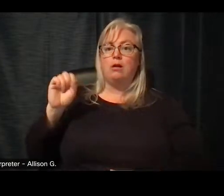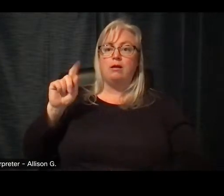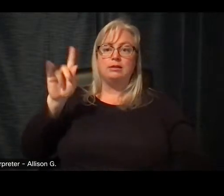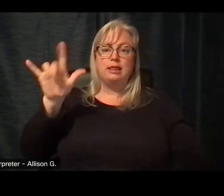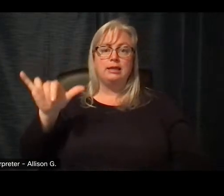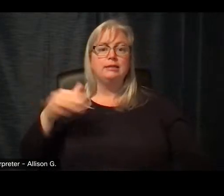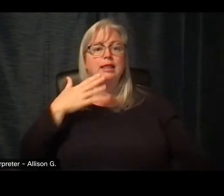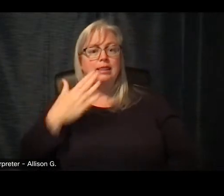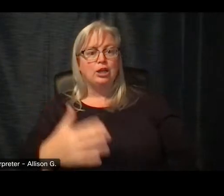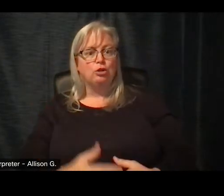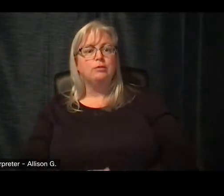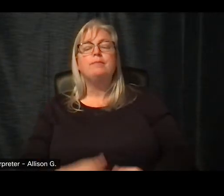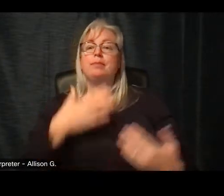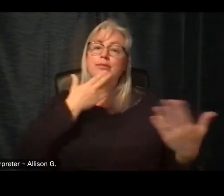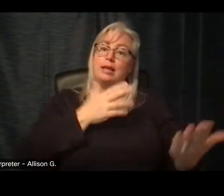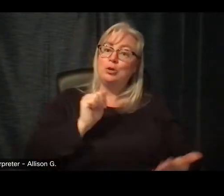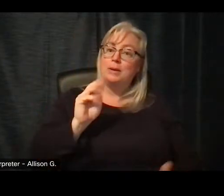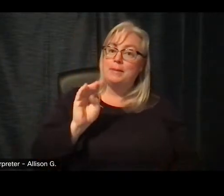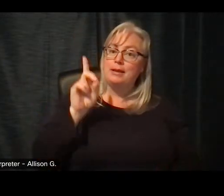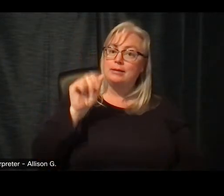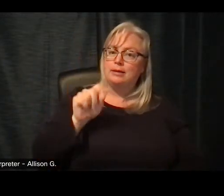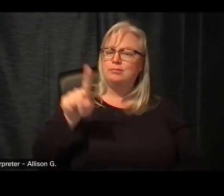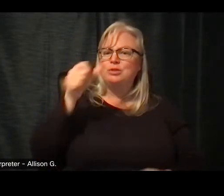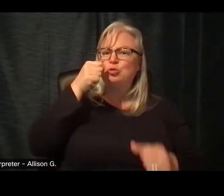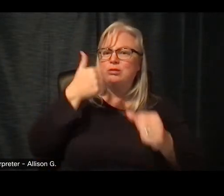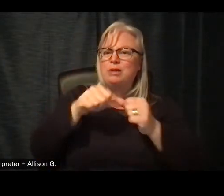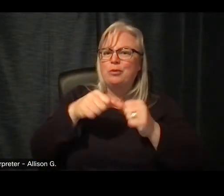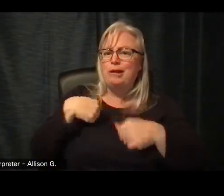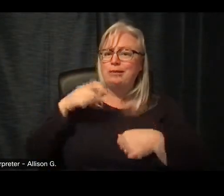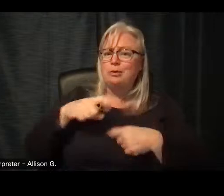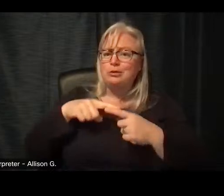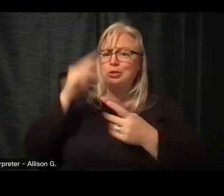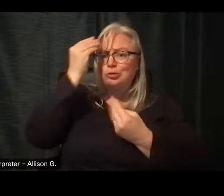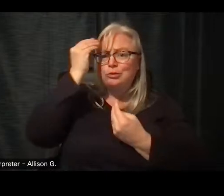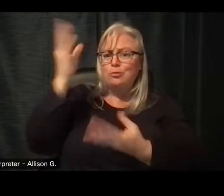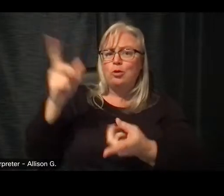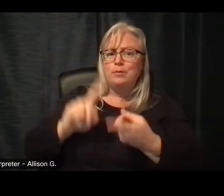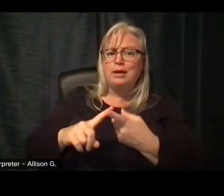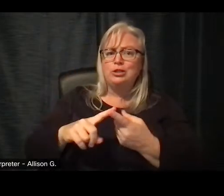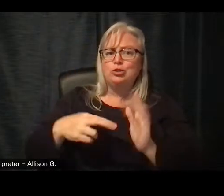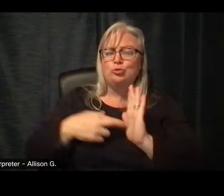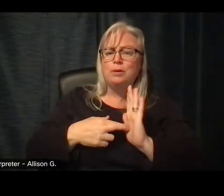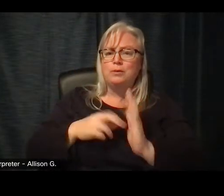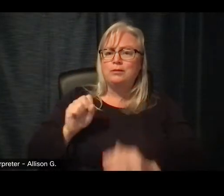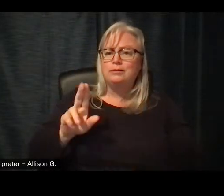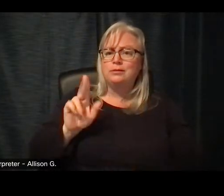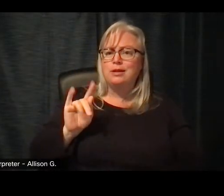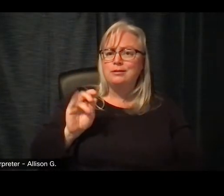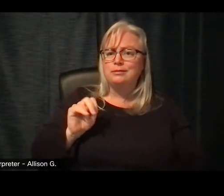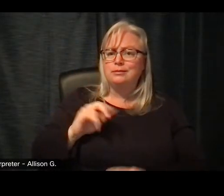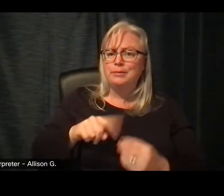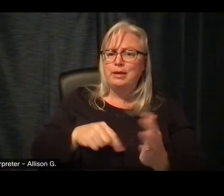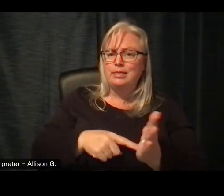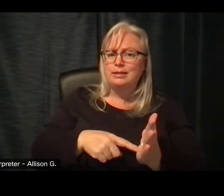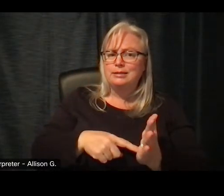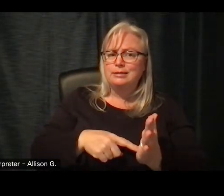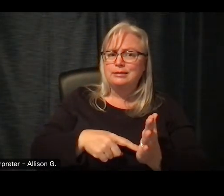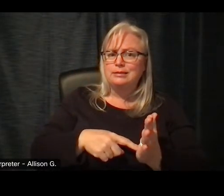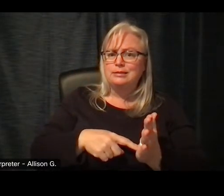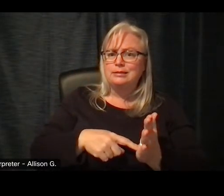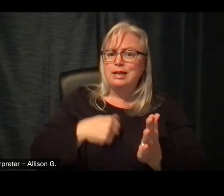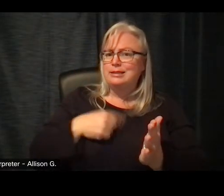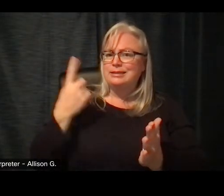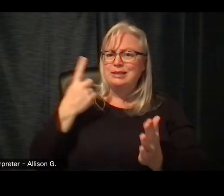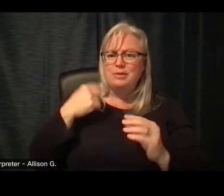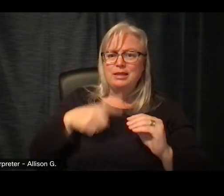Thank you, Mr. Chair. Thank you, Amanda. Do you recall what I was supposed to report back to Representative Sutton on these? He'd asked